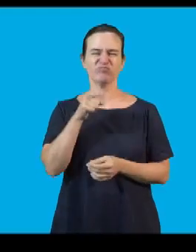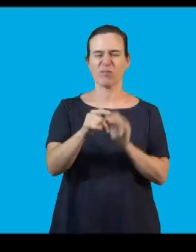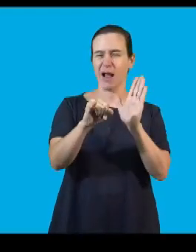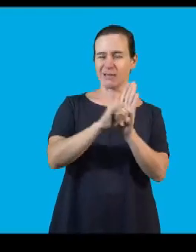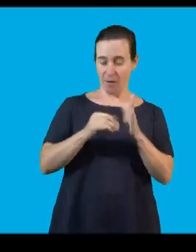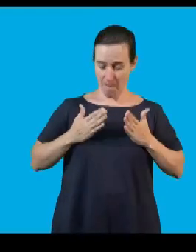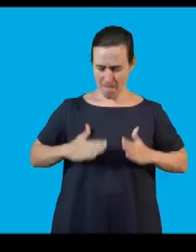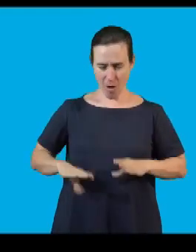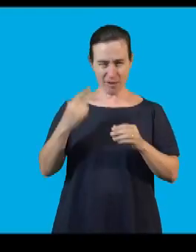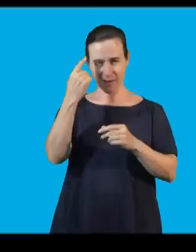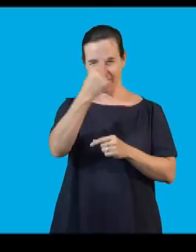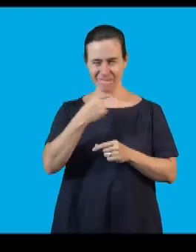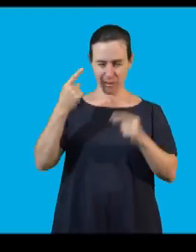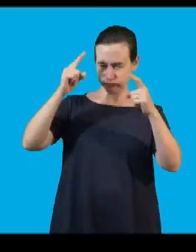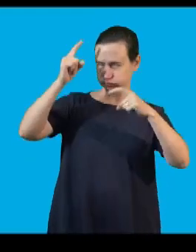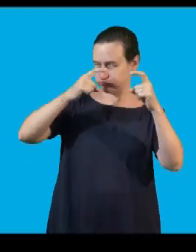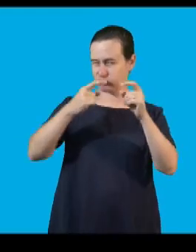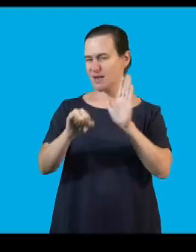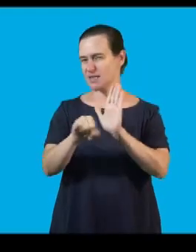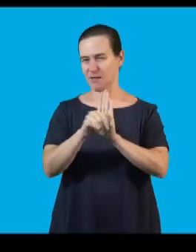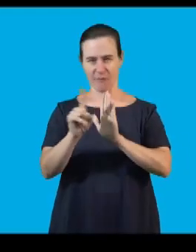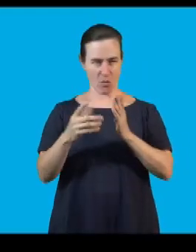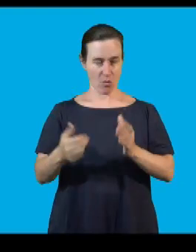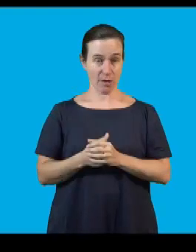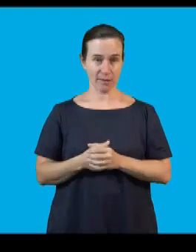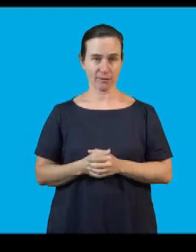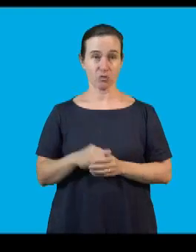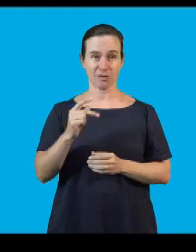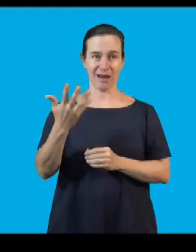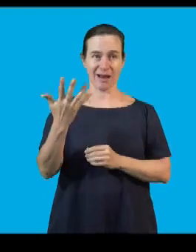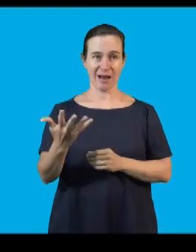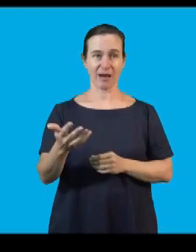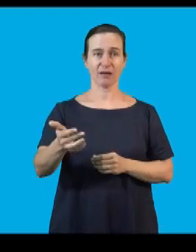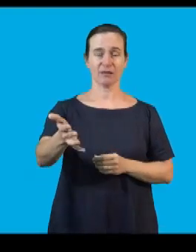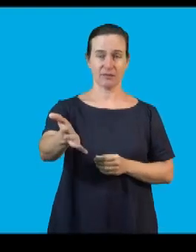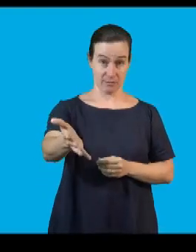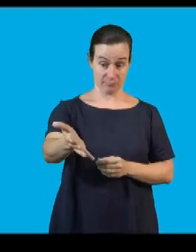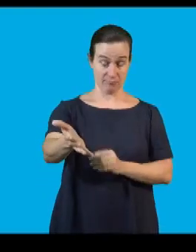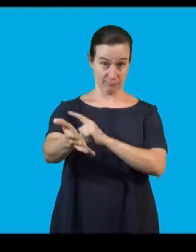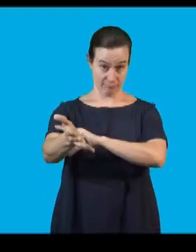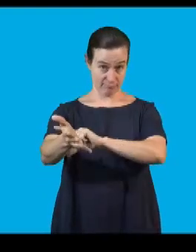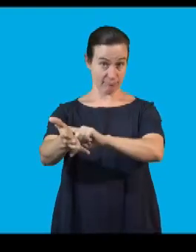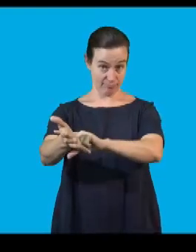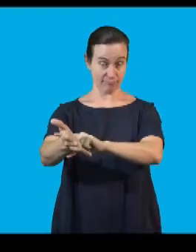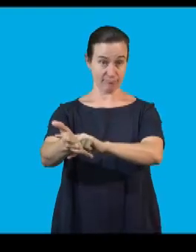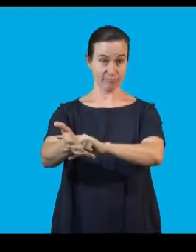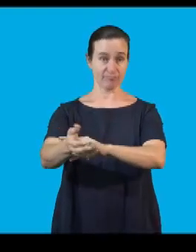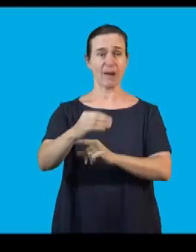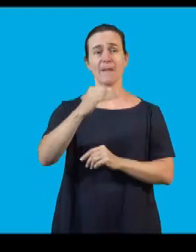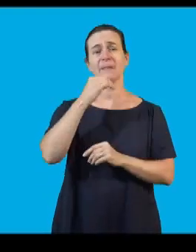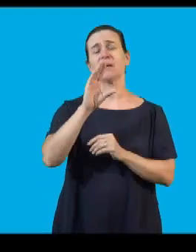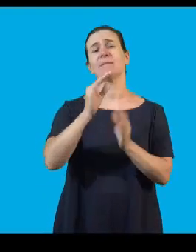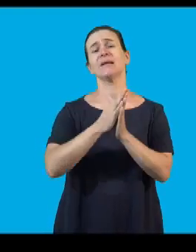it identifies. The body language. Can you see the outstretched hand, all right, at how